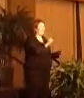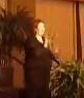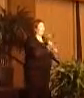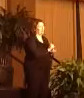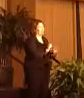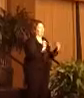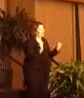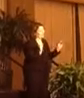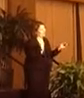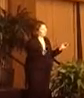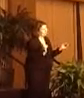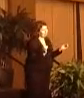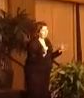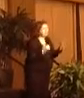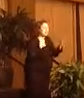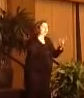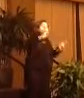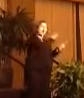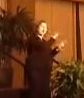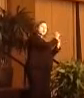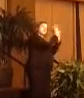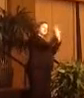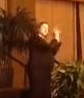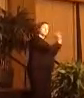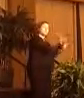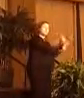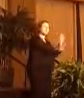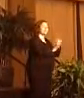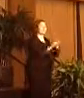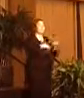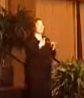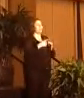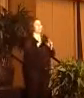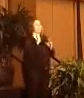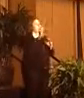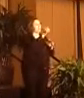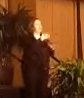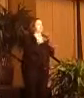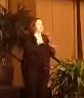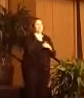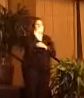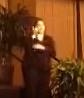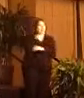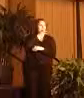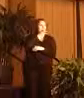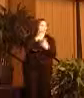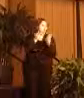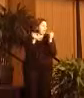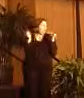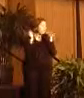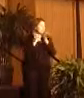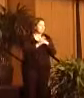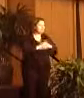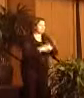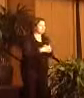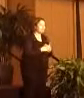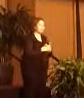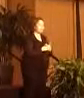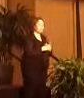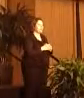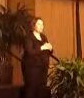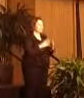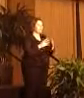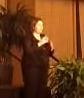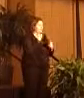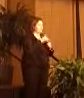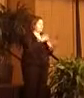is like what I thought. And then, of course, like, you know, things developed, and then I came out to my mom, and so on and so forth. But I don't remember what the point of